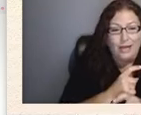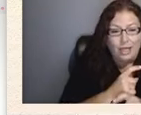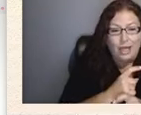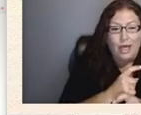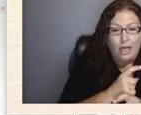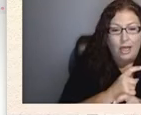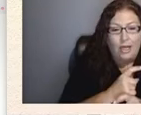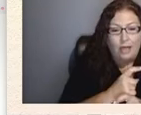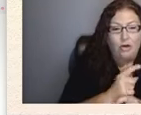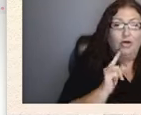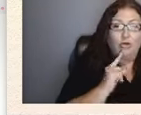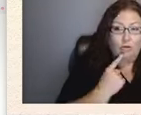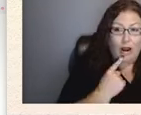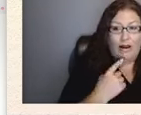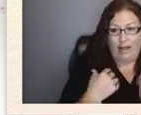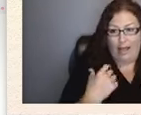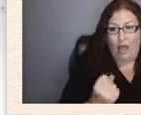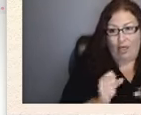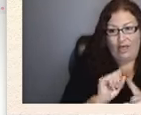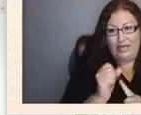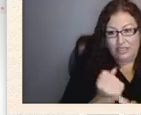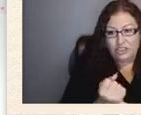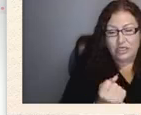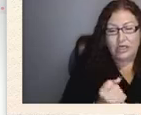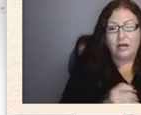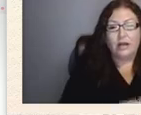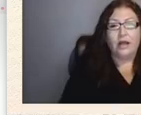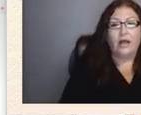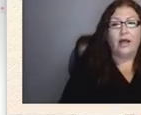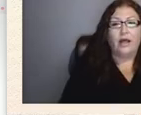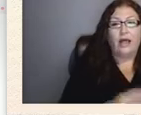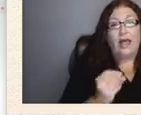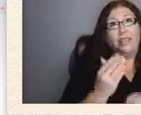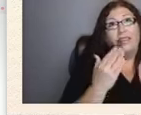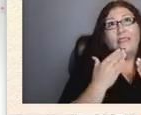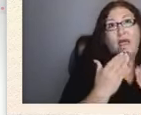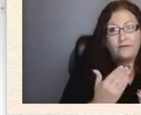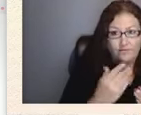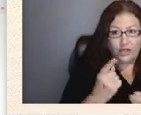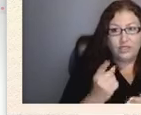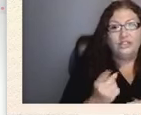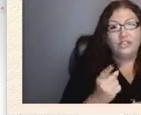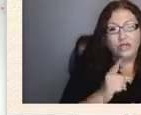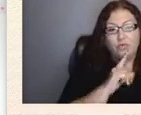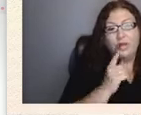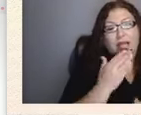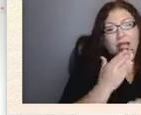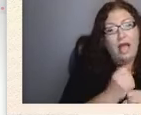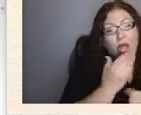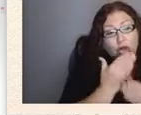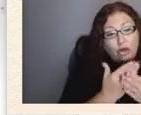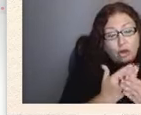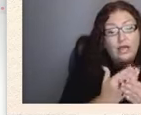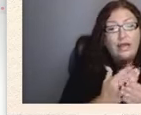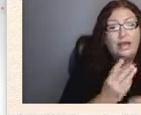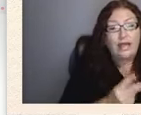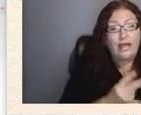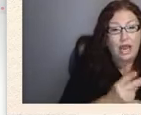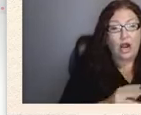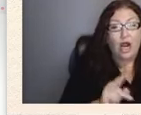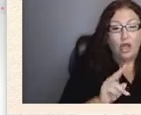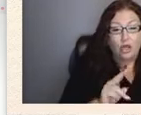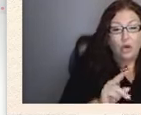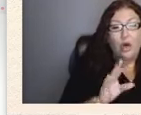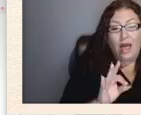chronic health condition. And thankfully, she got really good care at UF Health, and a couple of years